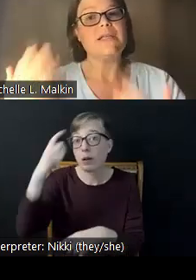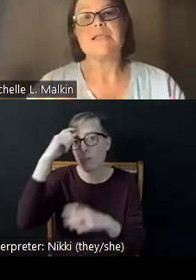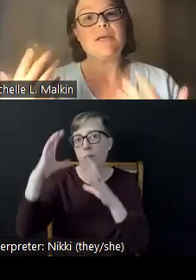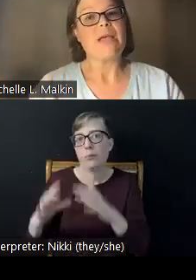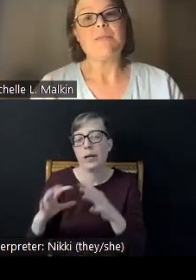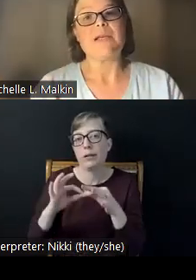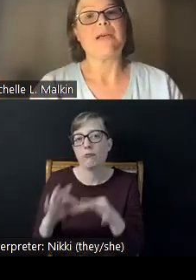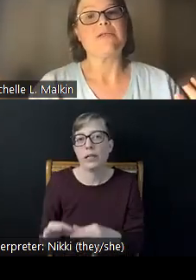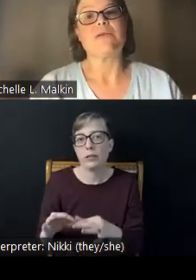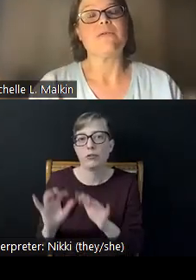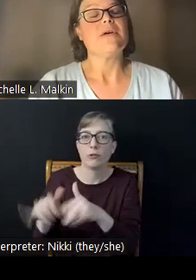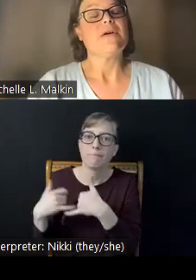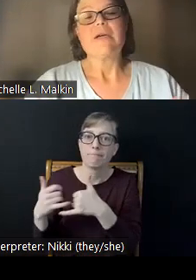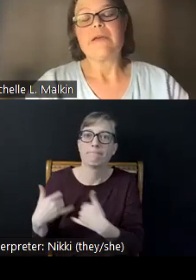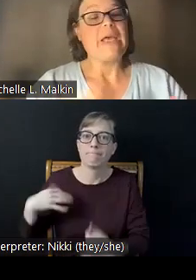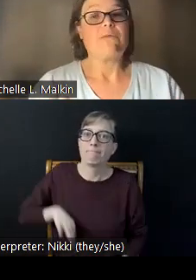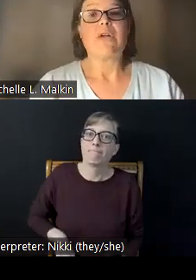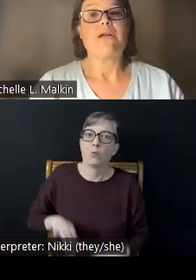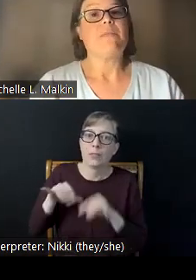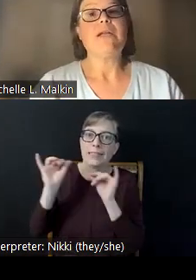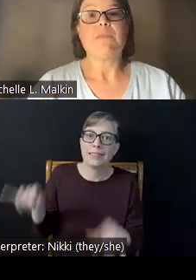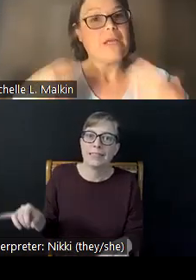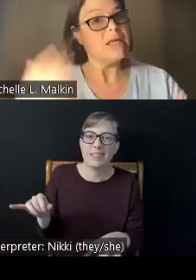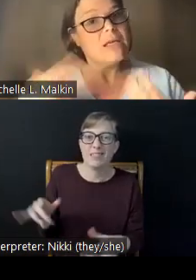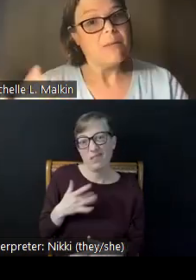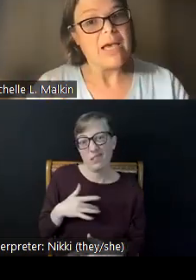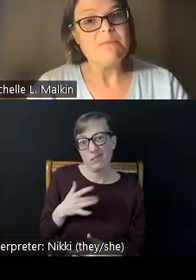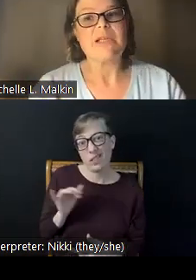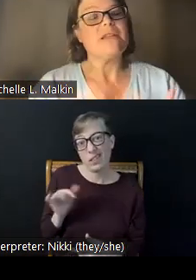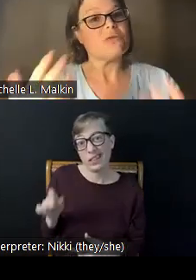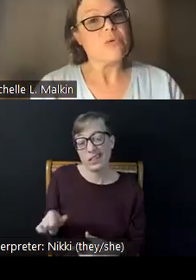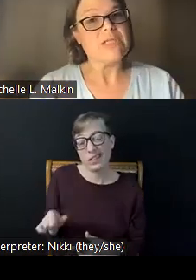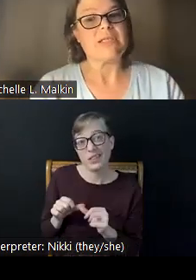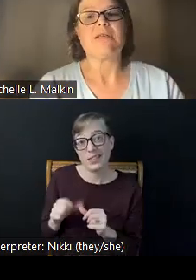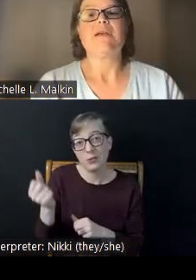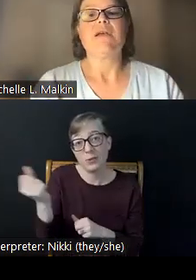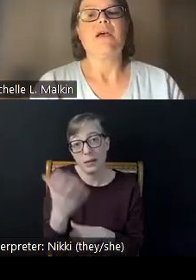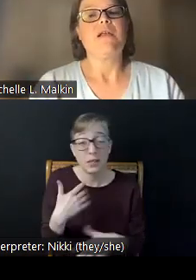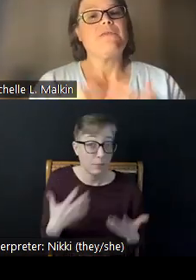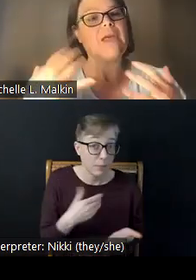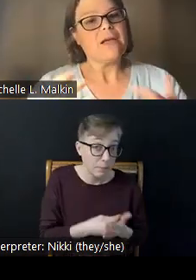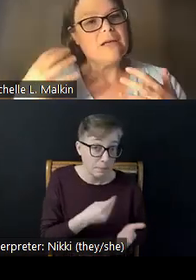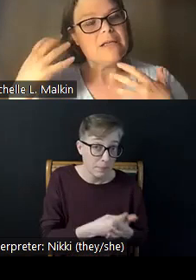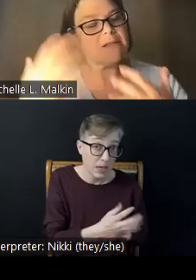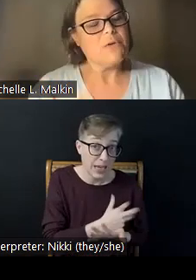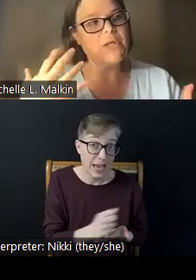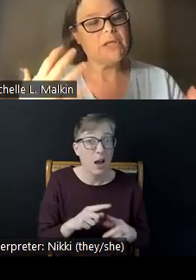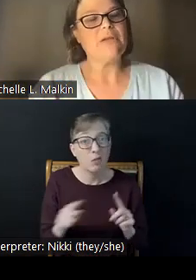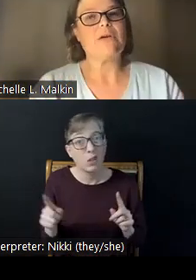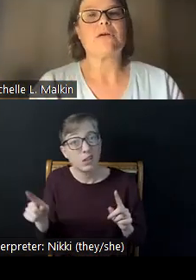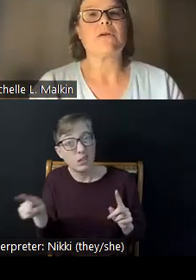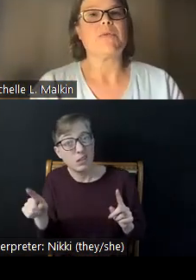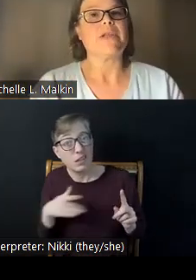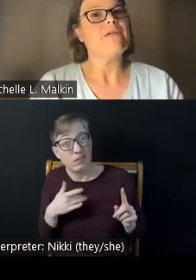that they need to keep gambling. And so they may have run out of money, but they need to keep gambling, and there's a reason. And if that is